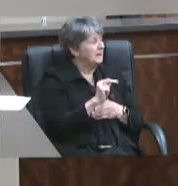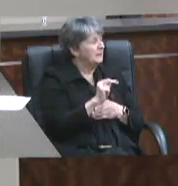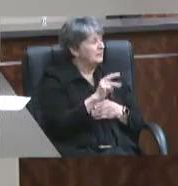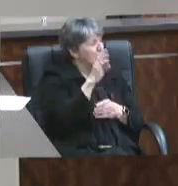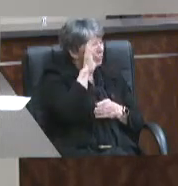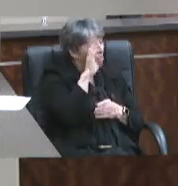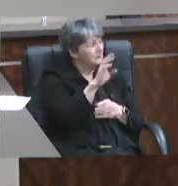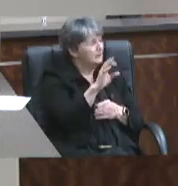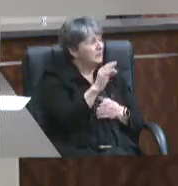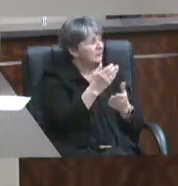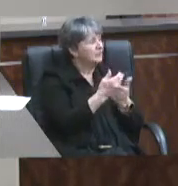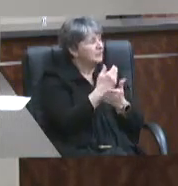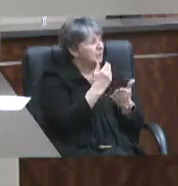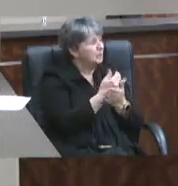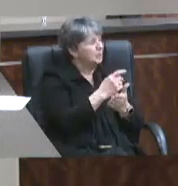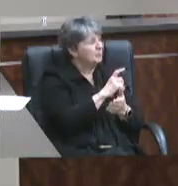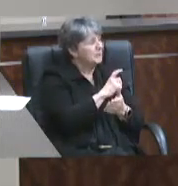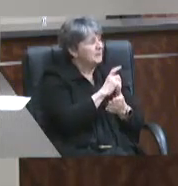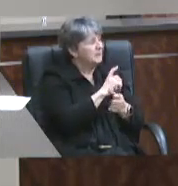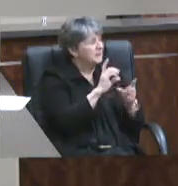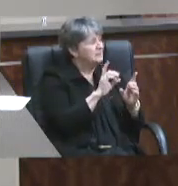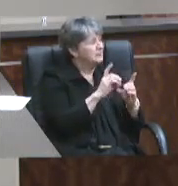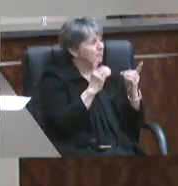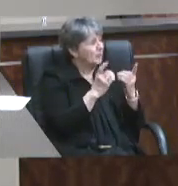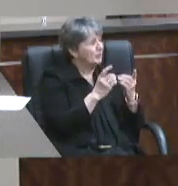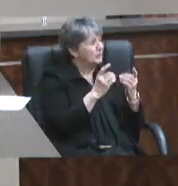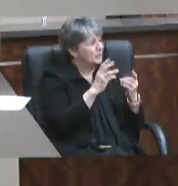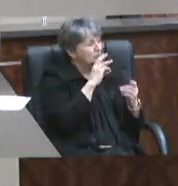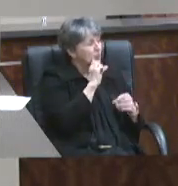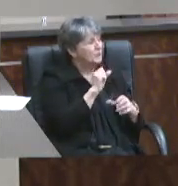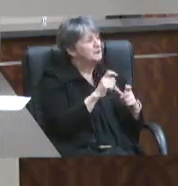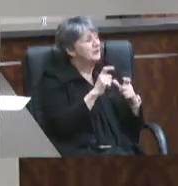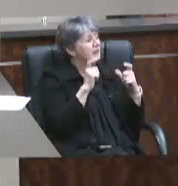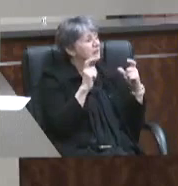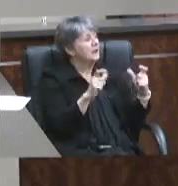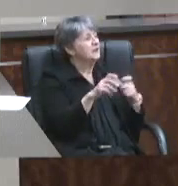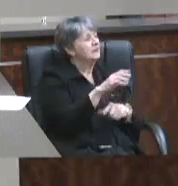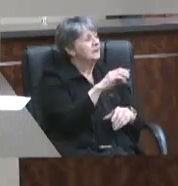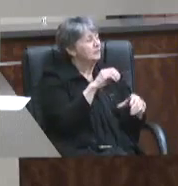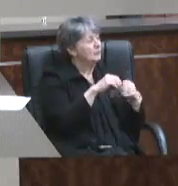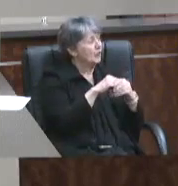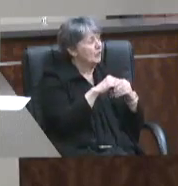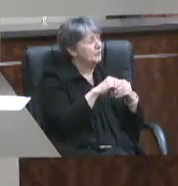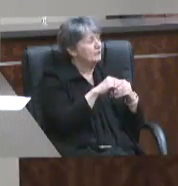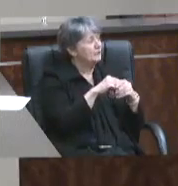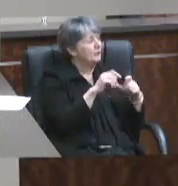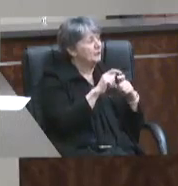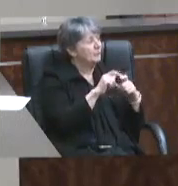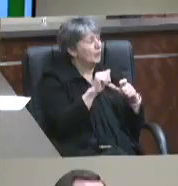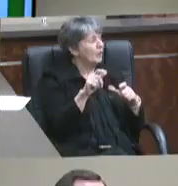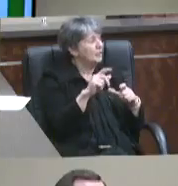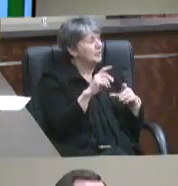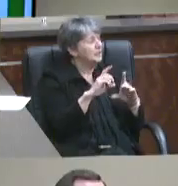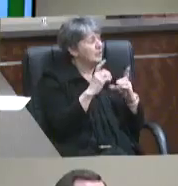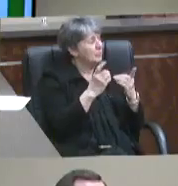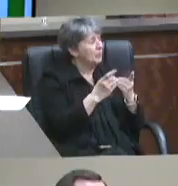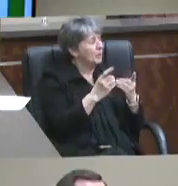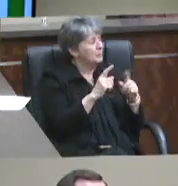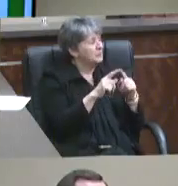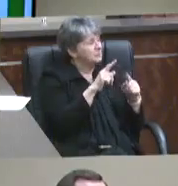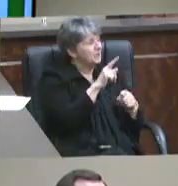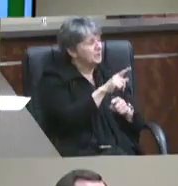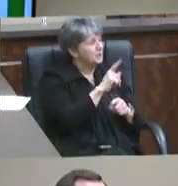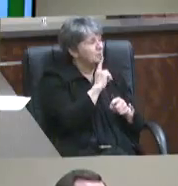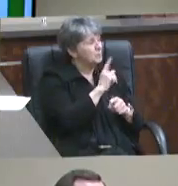police department. There was a lot of involvement from all the departments in that, but you certainly